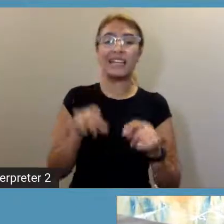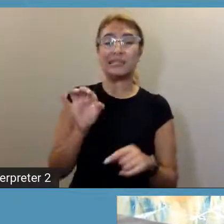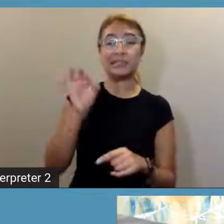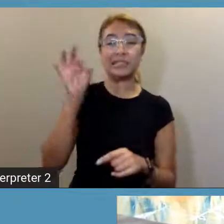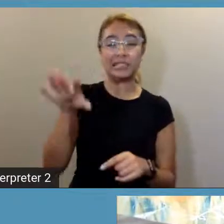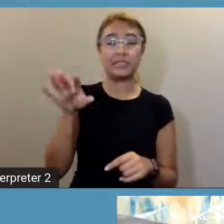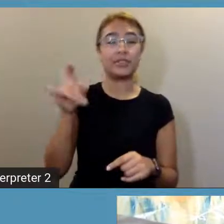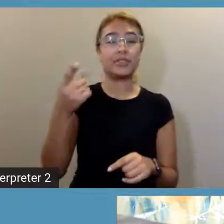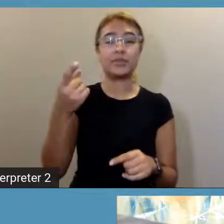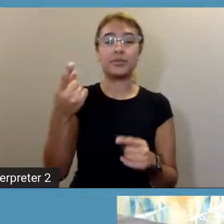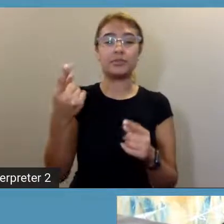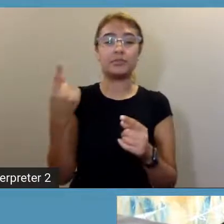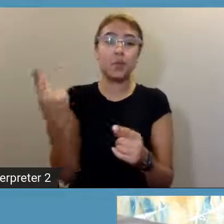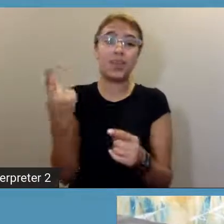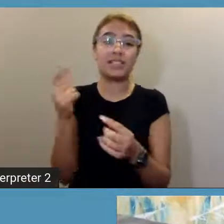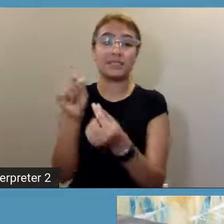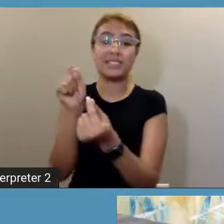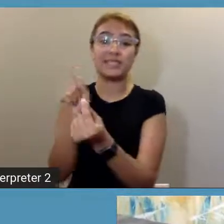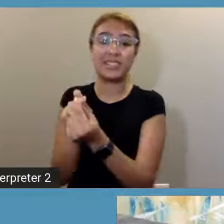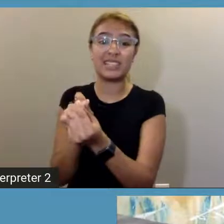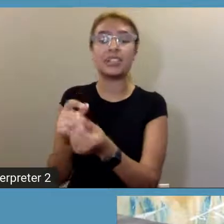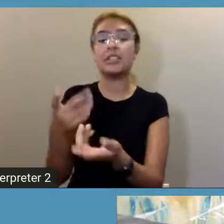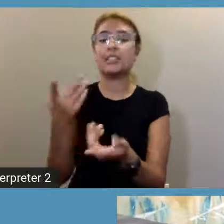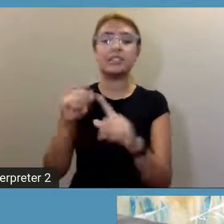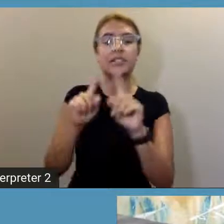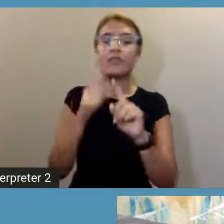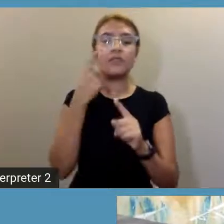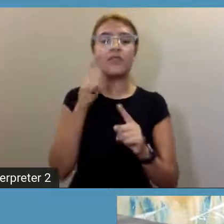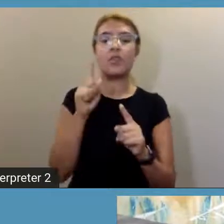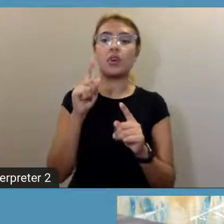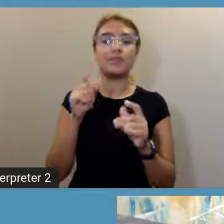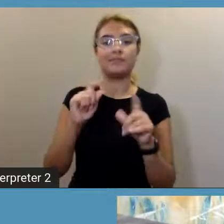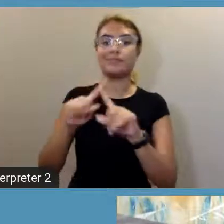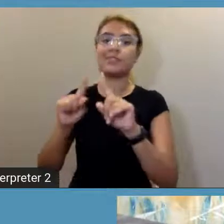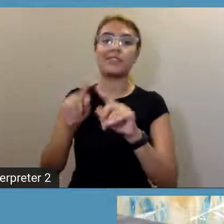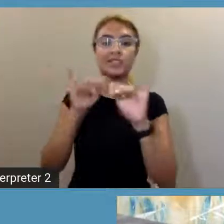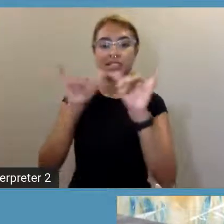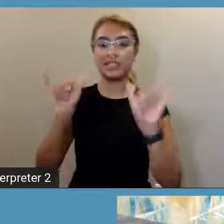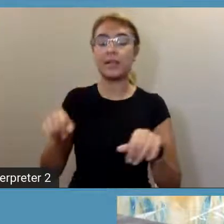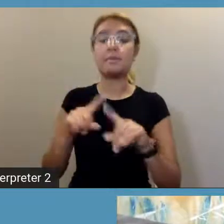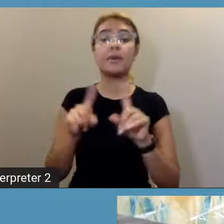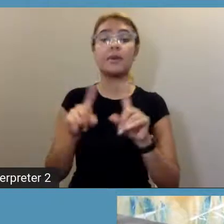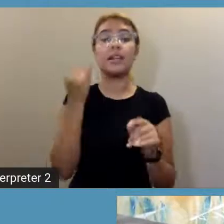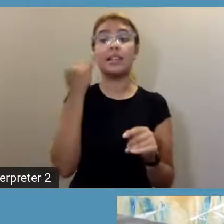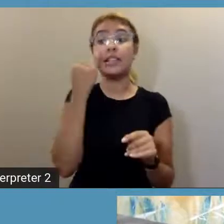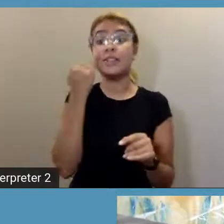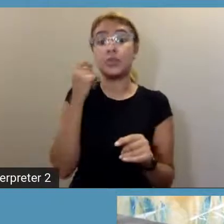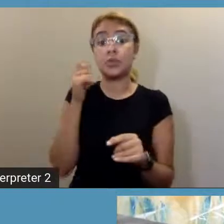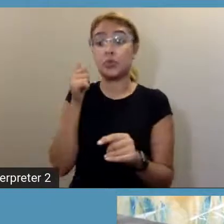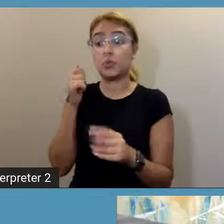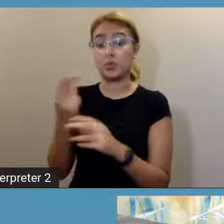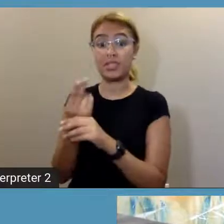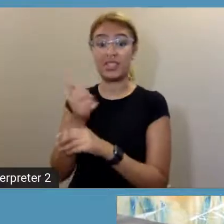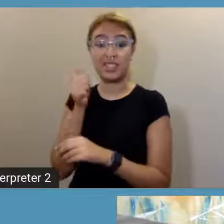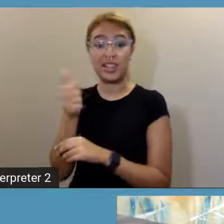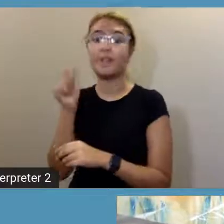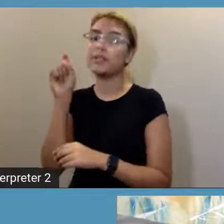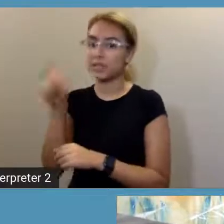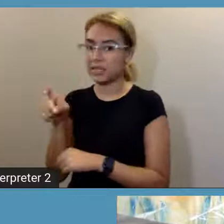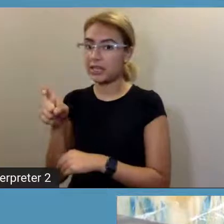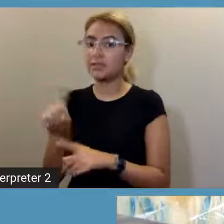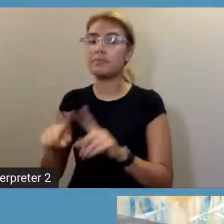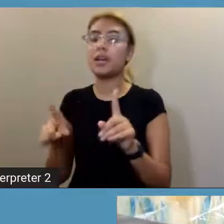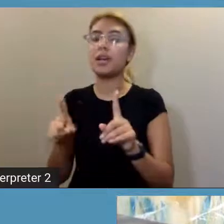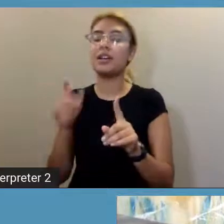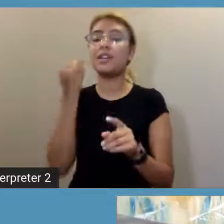for every system. And sometimes if you're doing it yourself on your computer, you don't need it. But if you have two to three people working on it, you